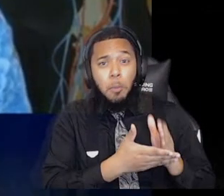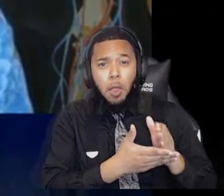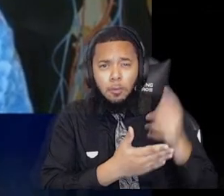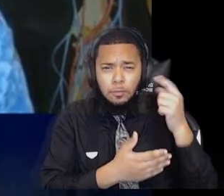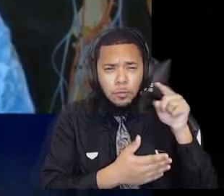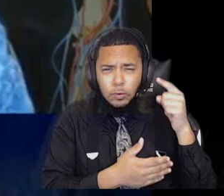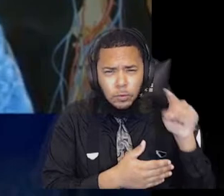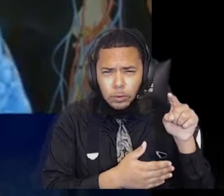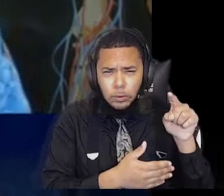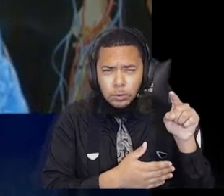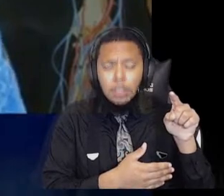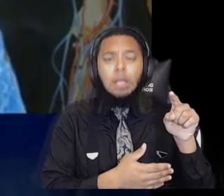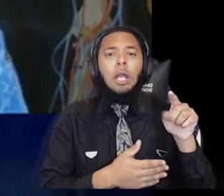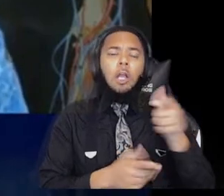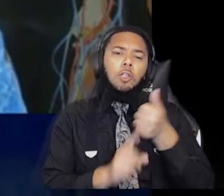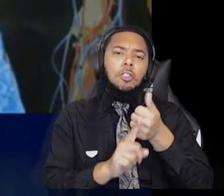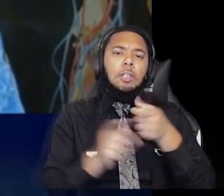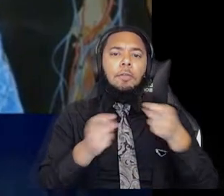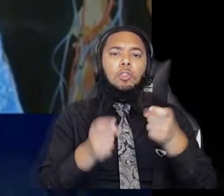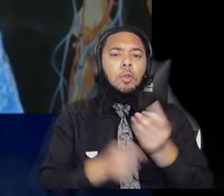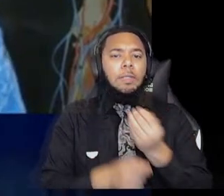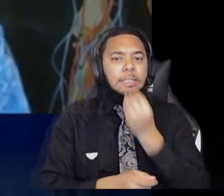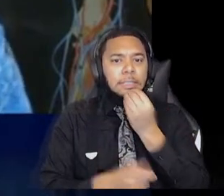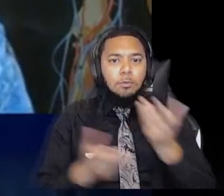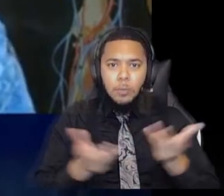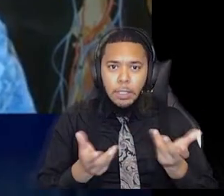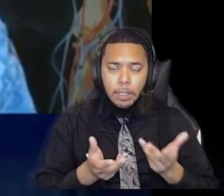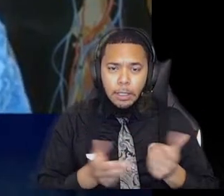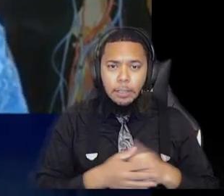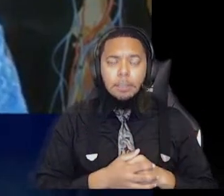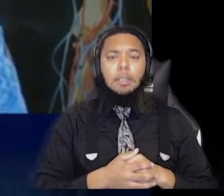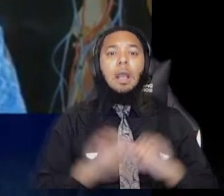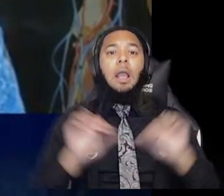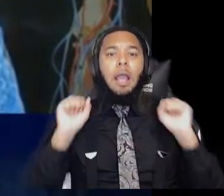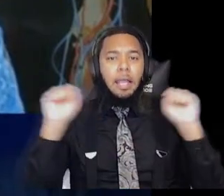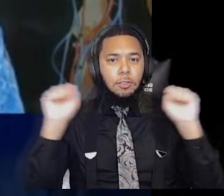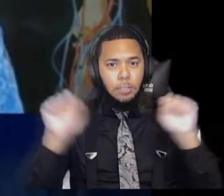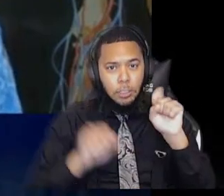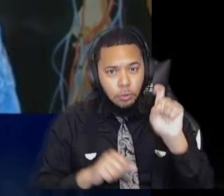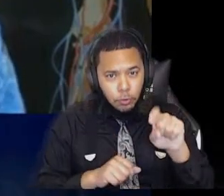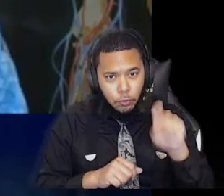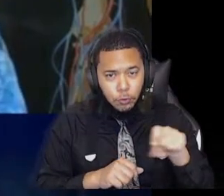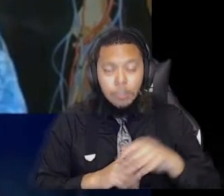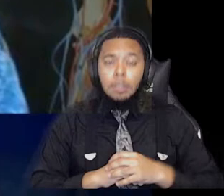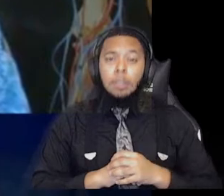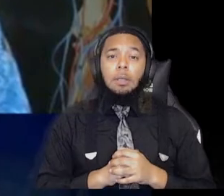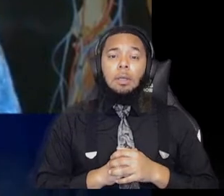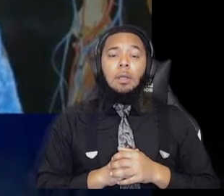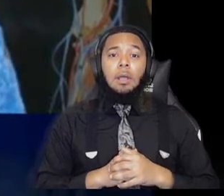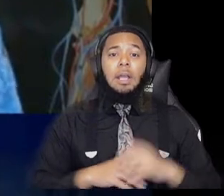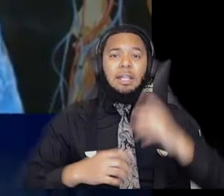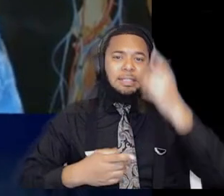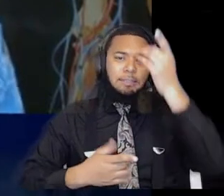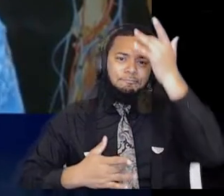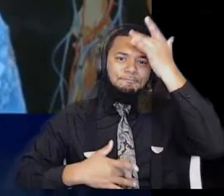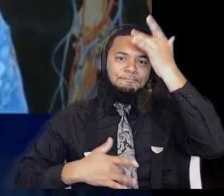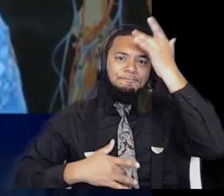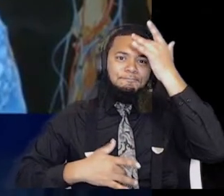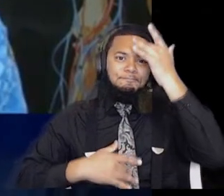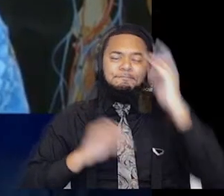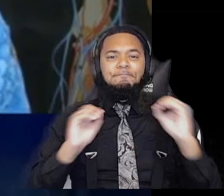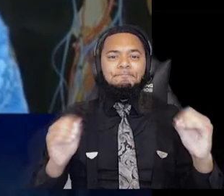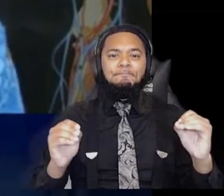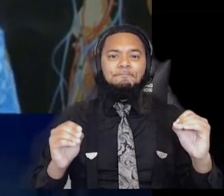to be controlling your diet, choosing exercise, and being free of disease, physical